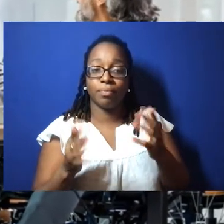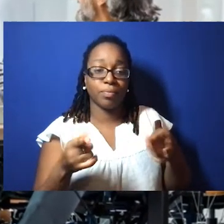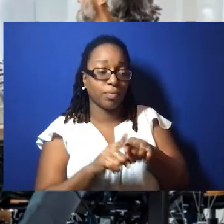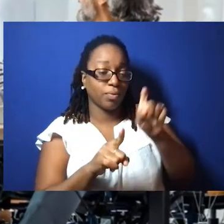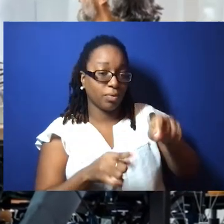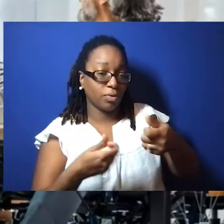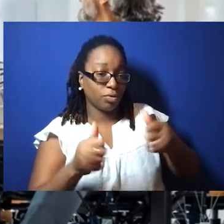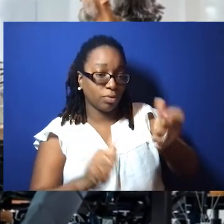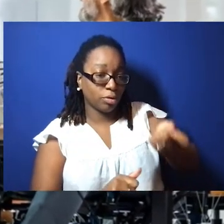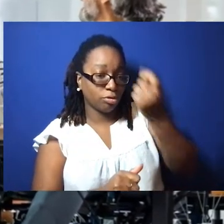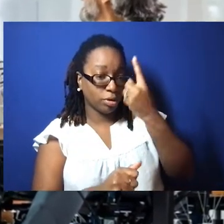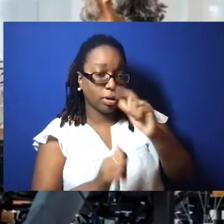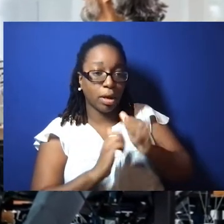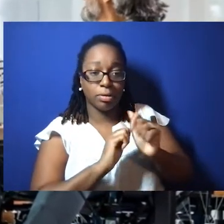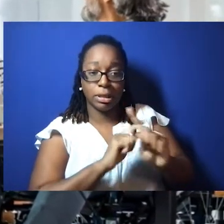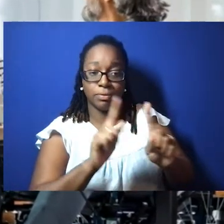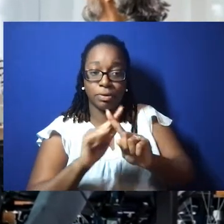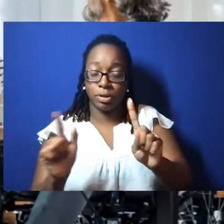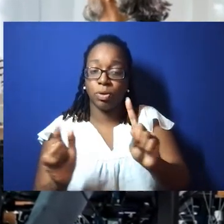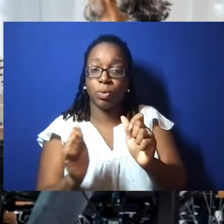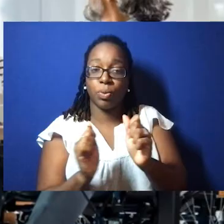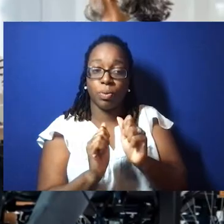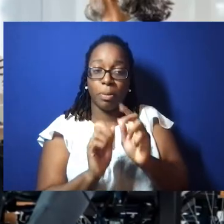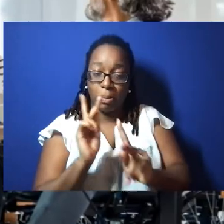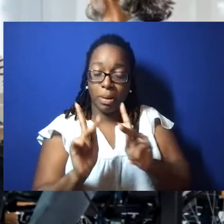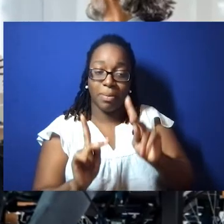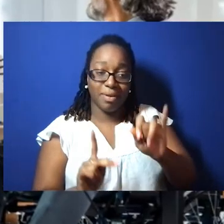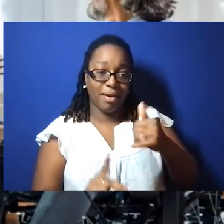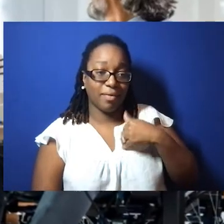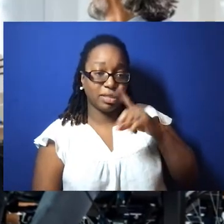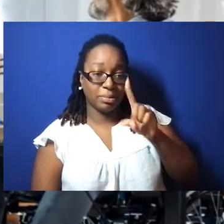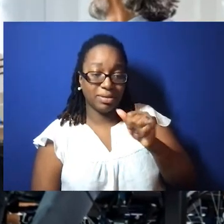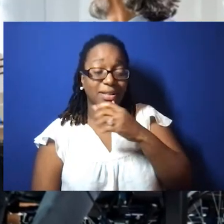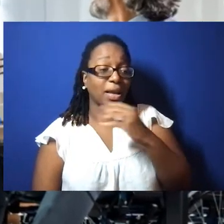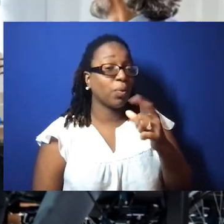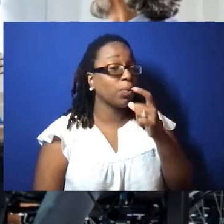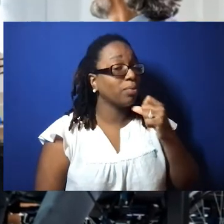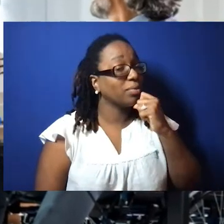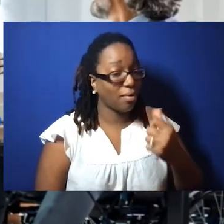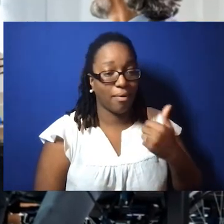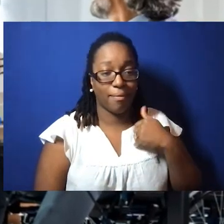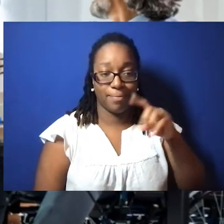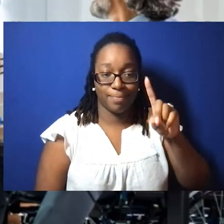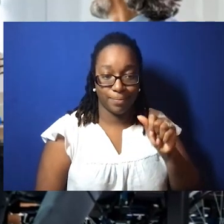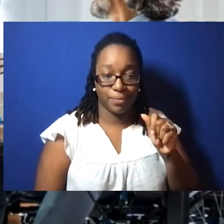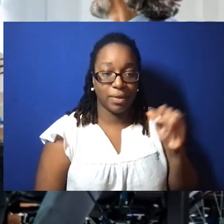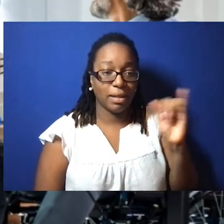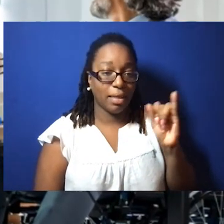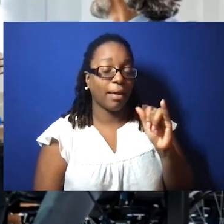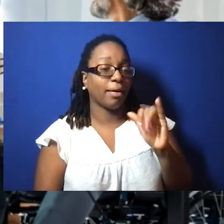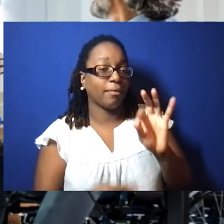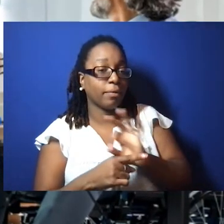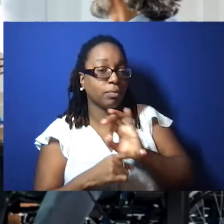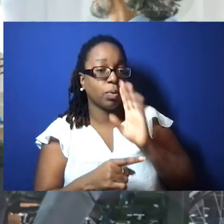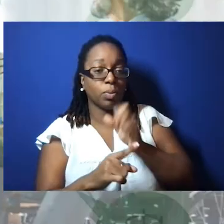should also seek to understand differences in those with disabilities and those without disabilities in terms